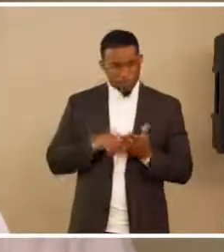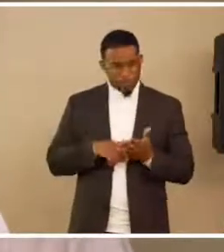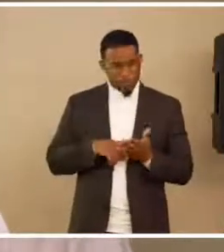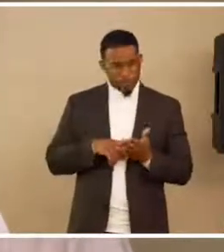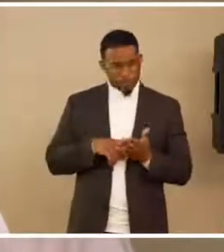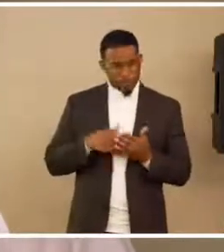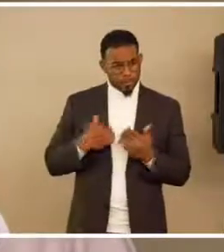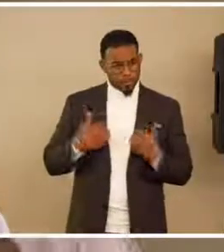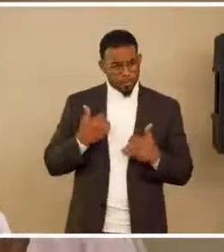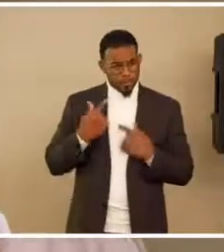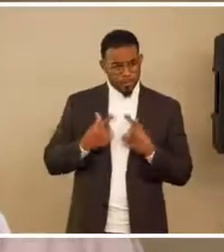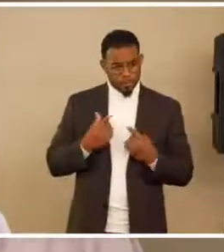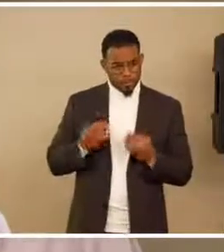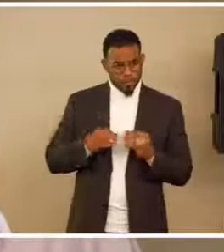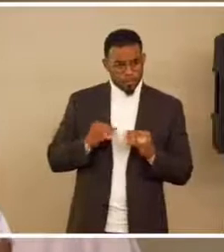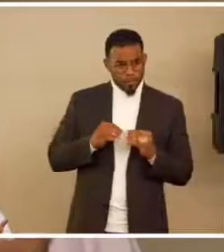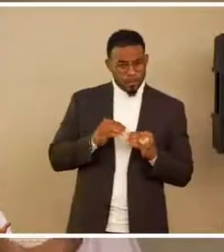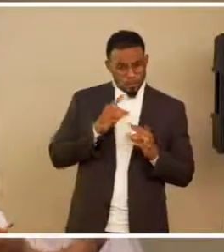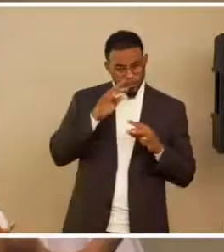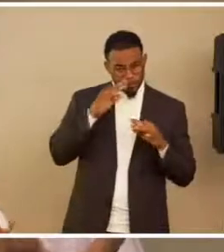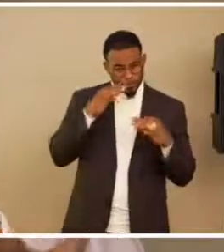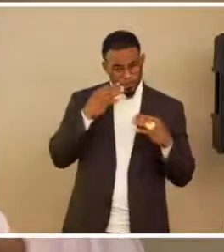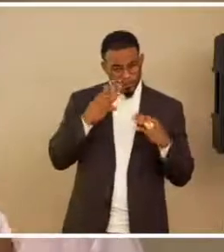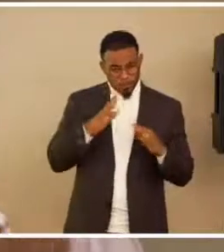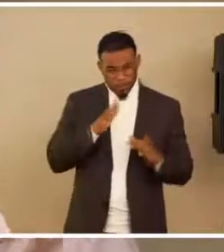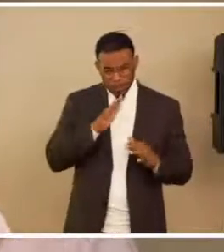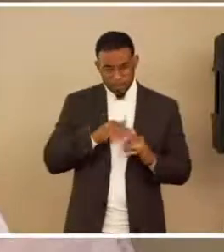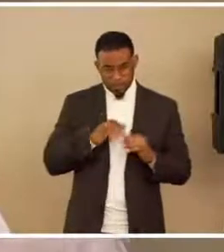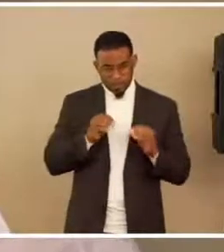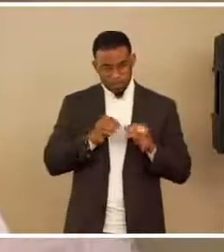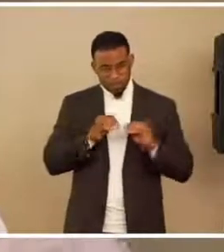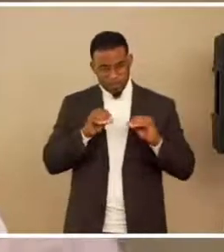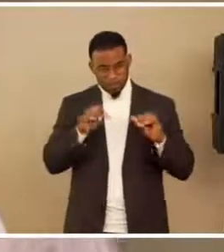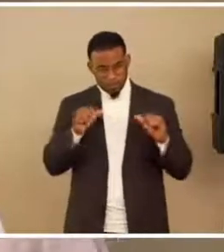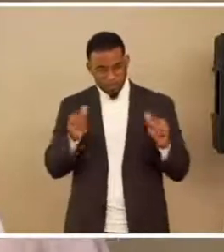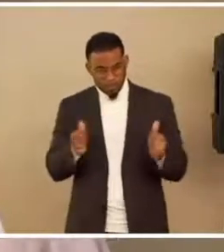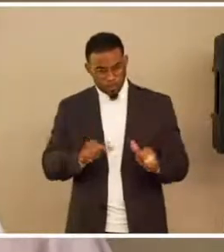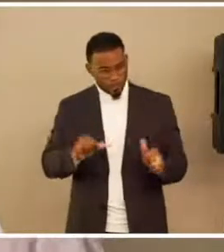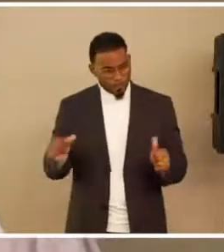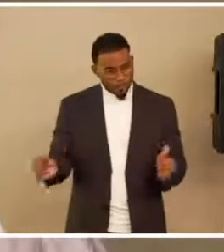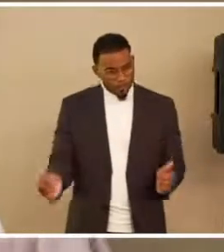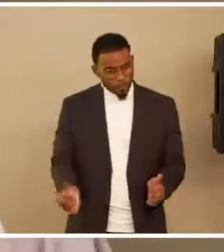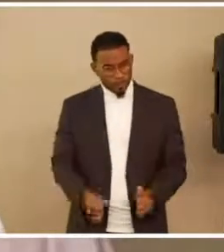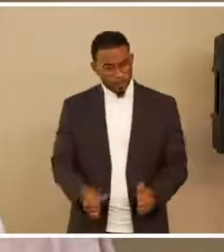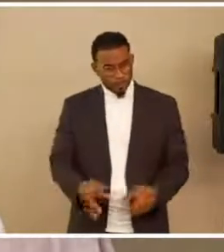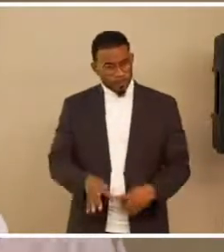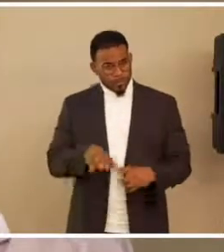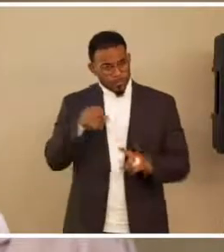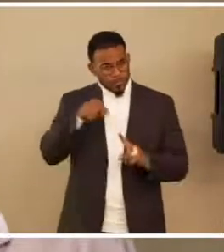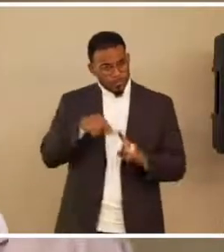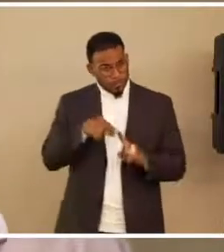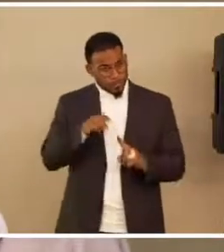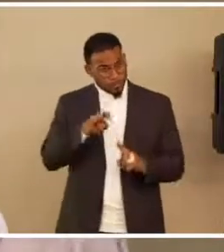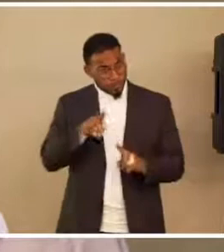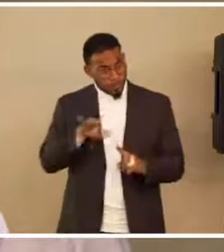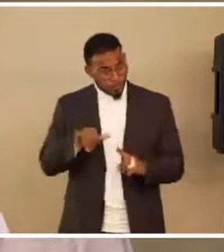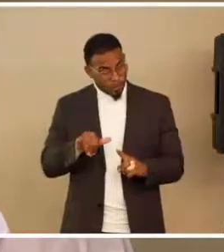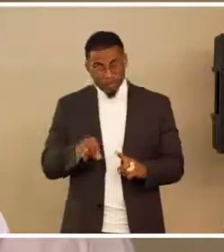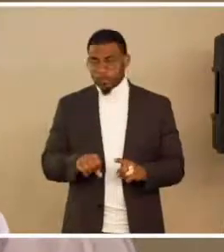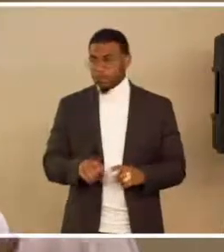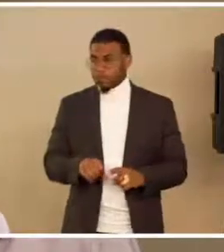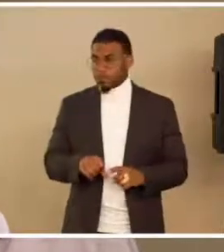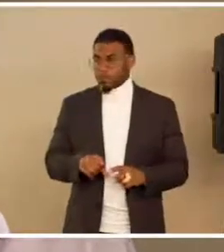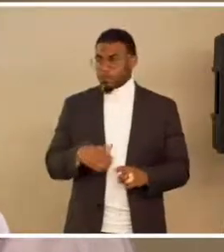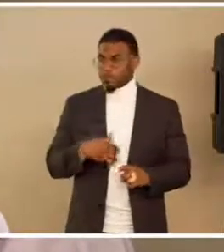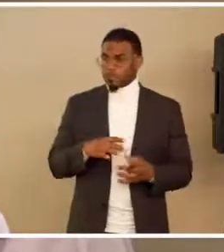younger generation were more and more praising women with, more round shapes and especially booties.